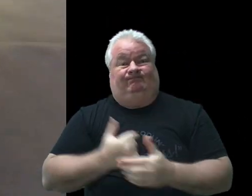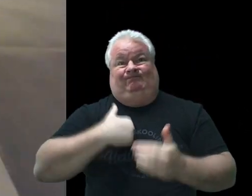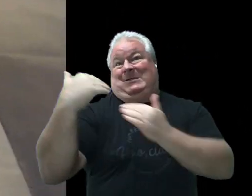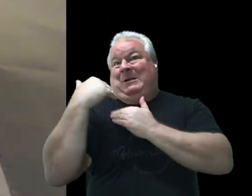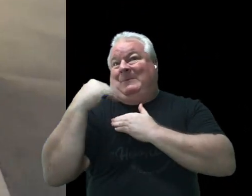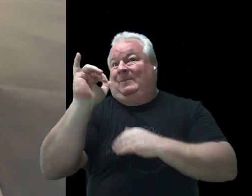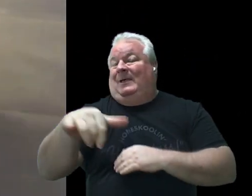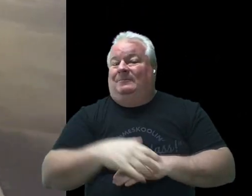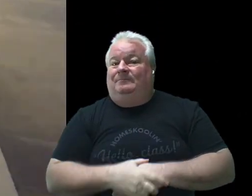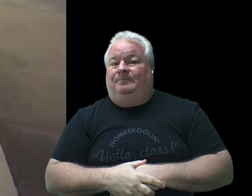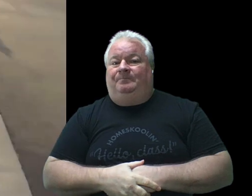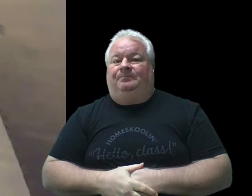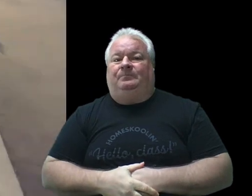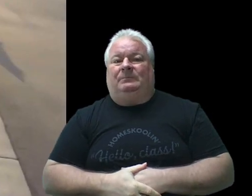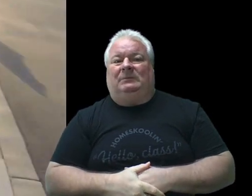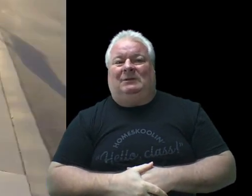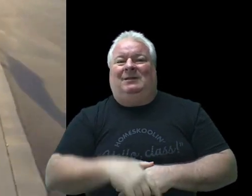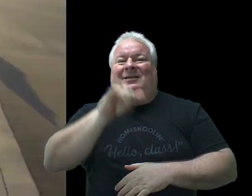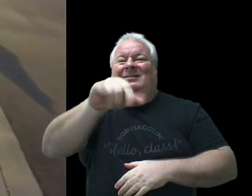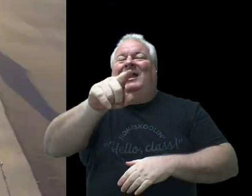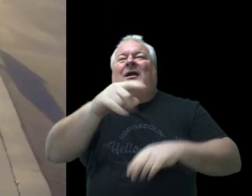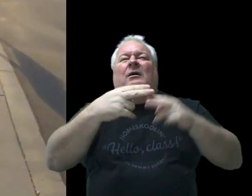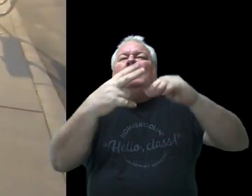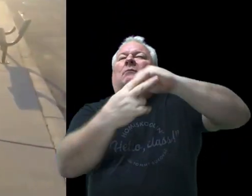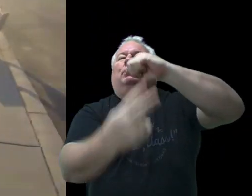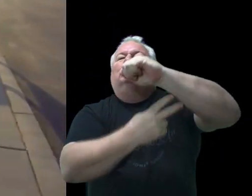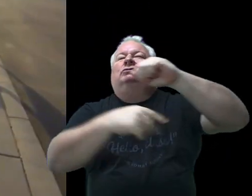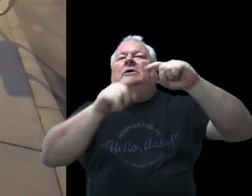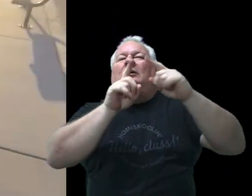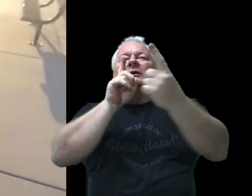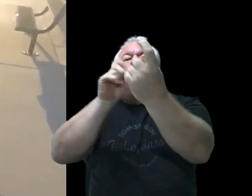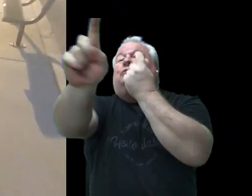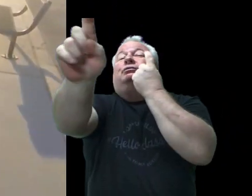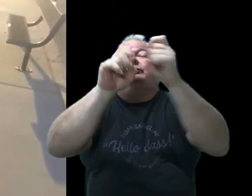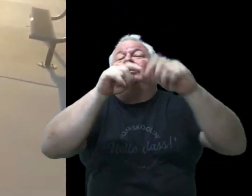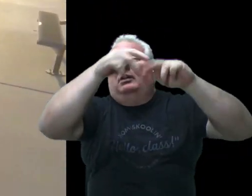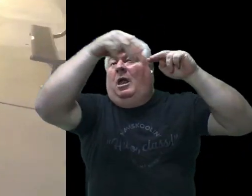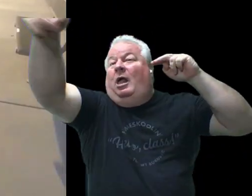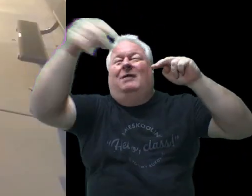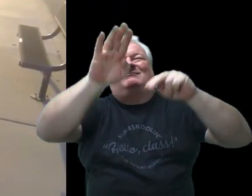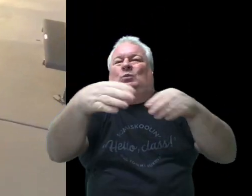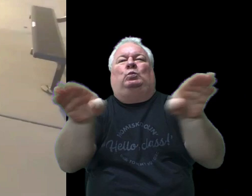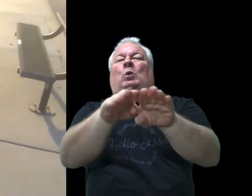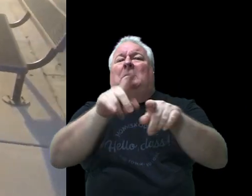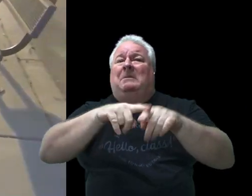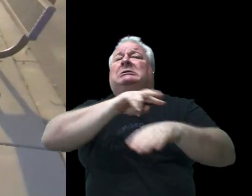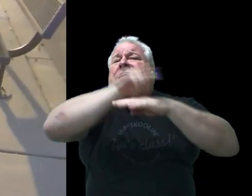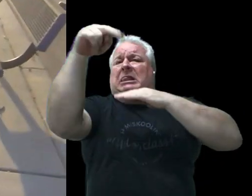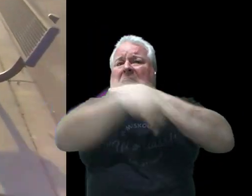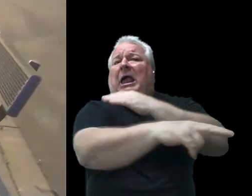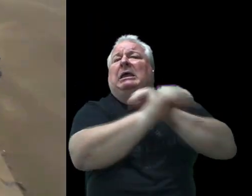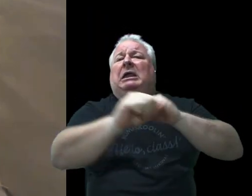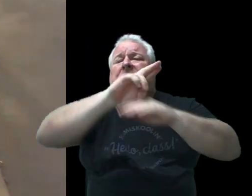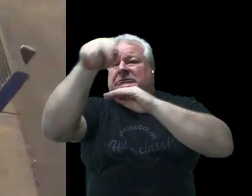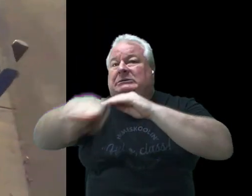Last area, you can tell we had to close the bridge, but all the slides are open,